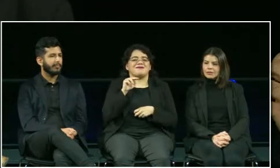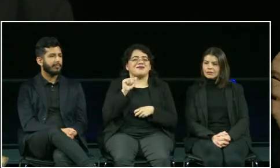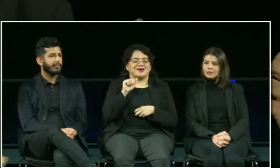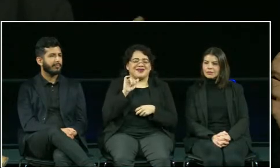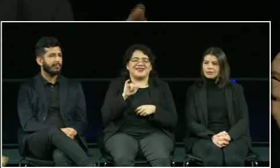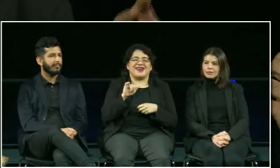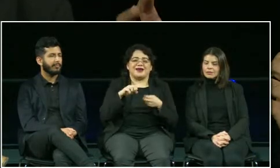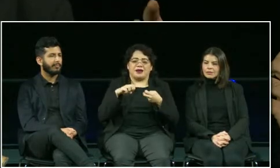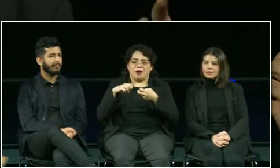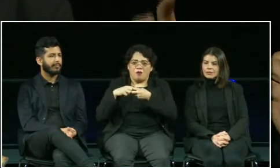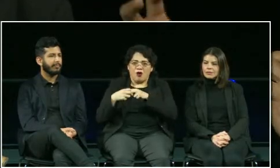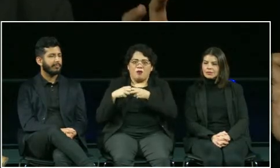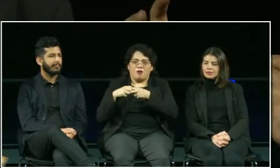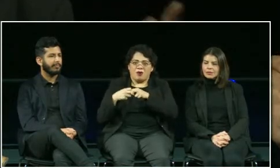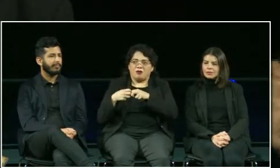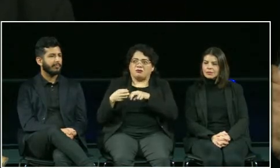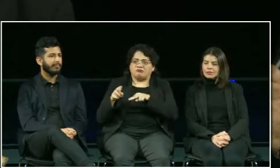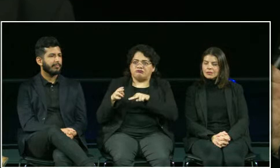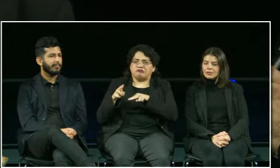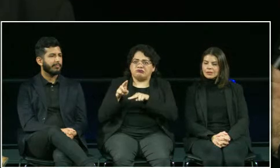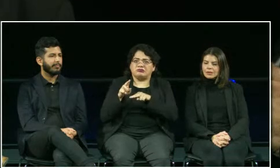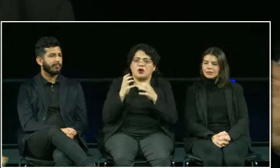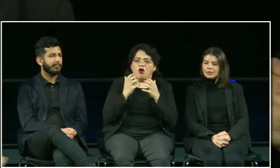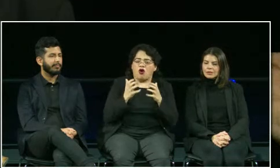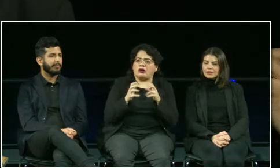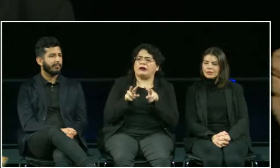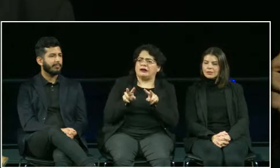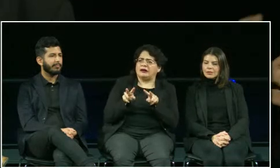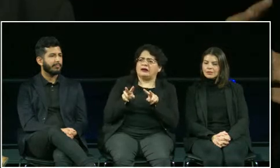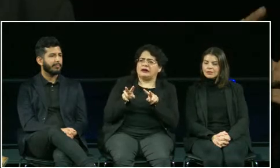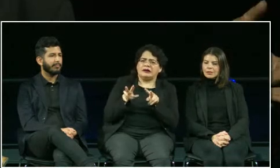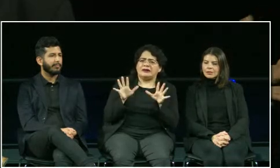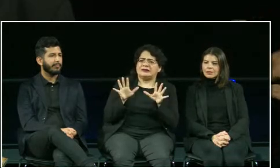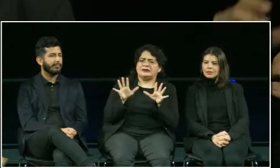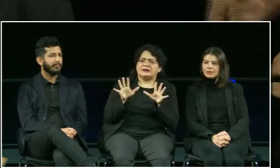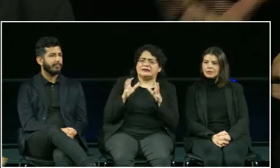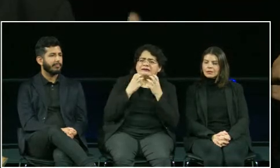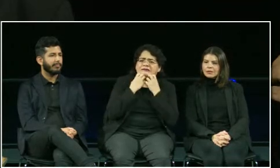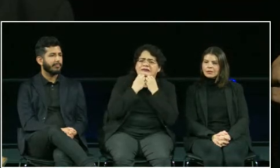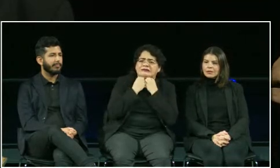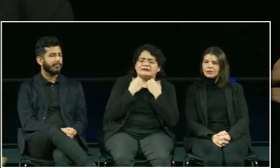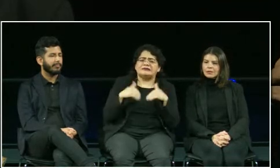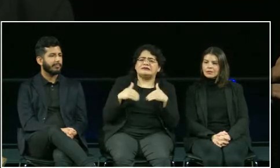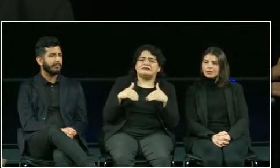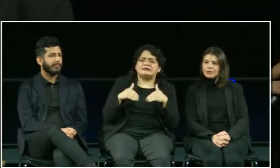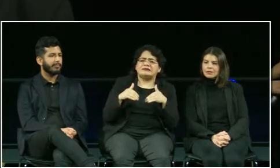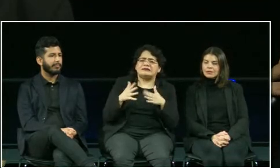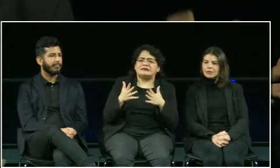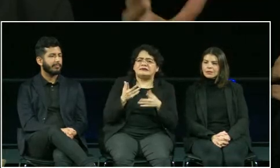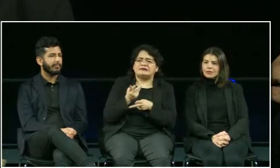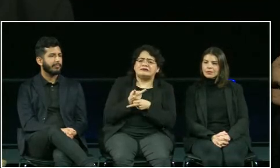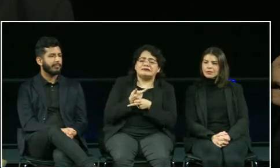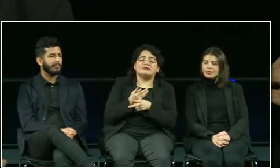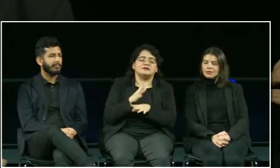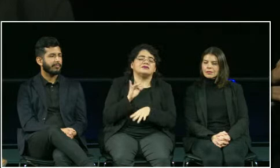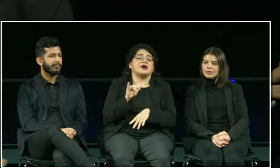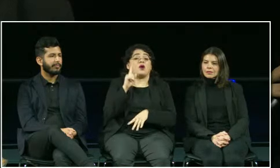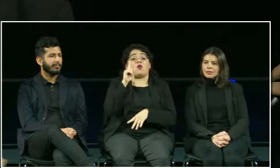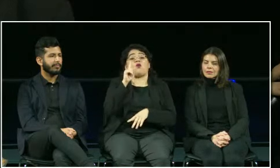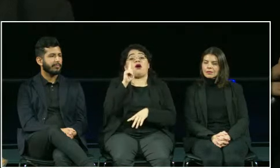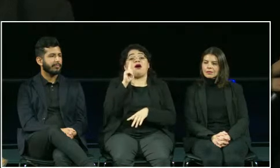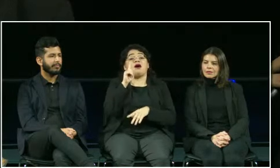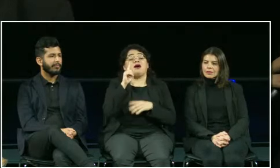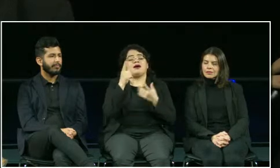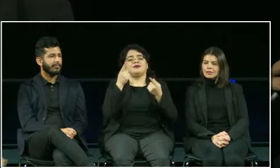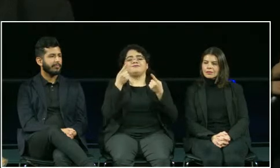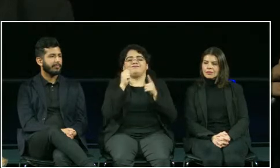more the audience is caring about her. So that's why at one moment I wanted the